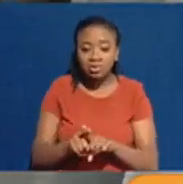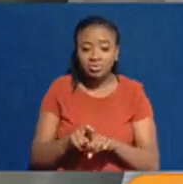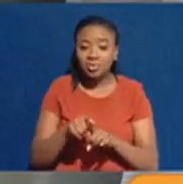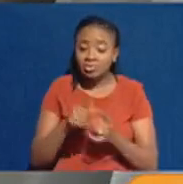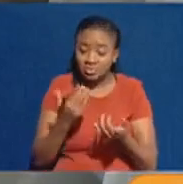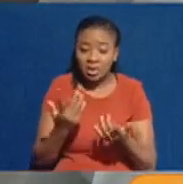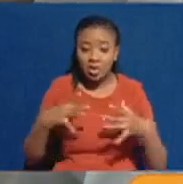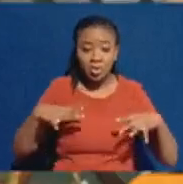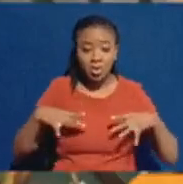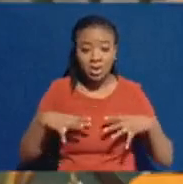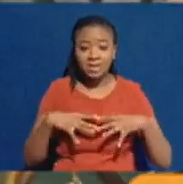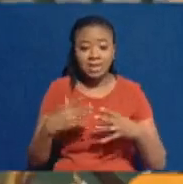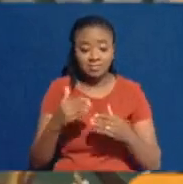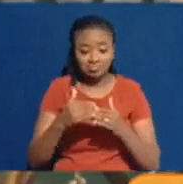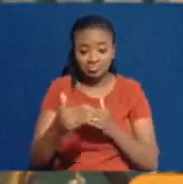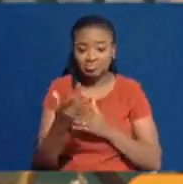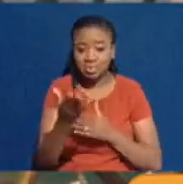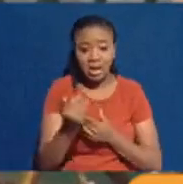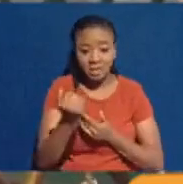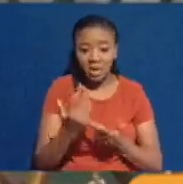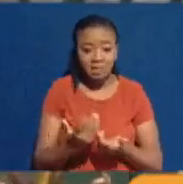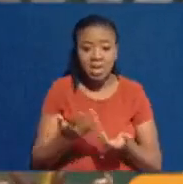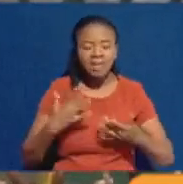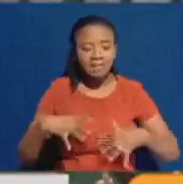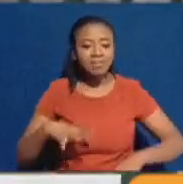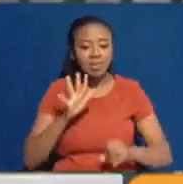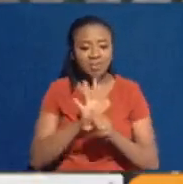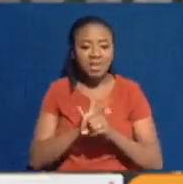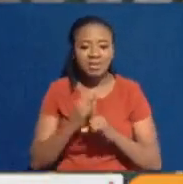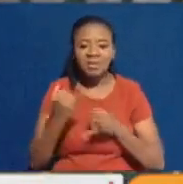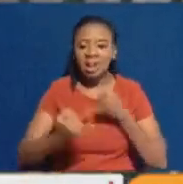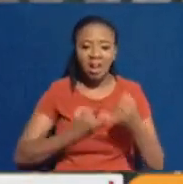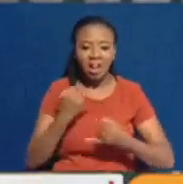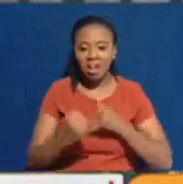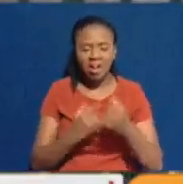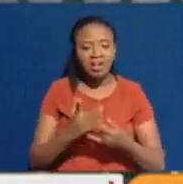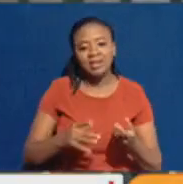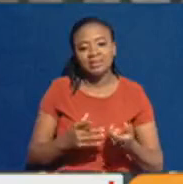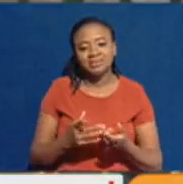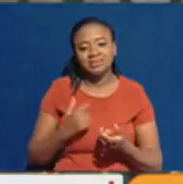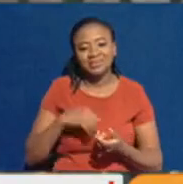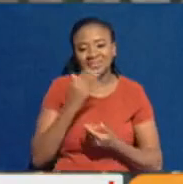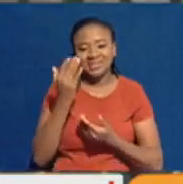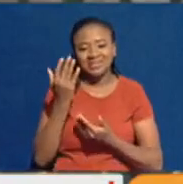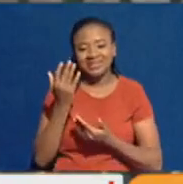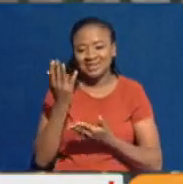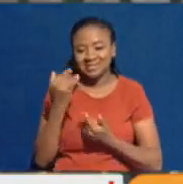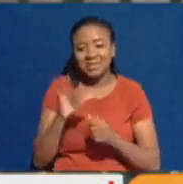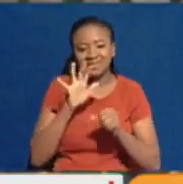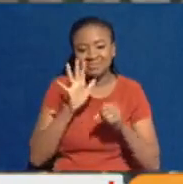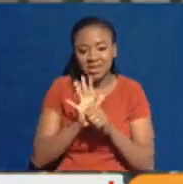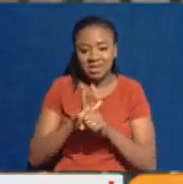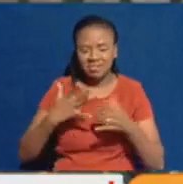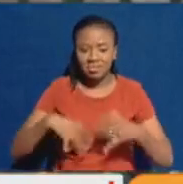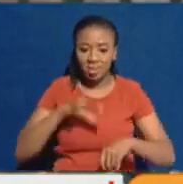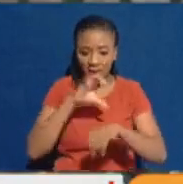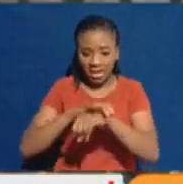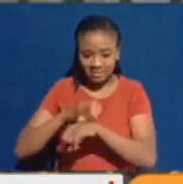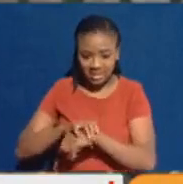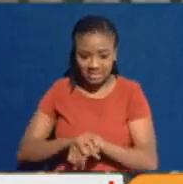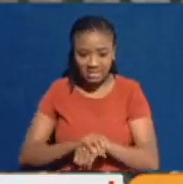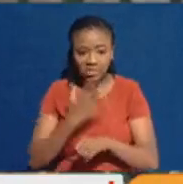festive season. Is obviously going to be rising. We expect that season we have more people getting infected. We expect to get more and more because there's